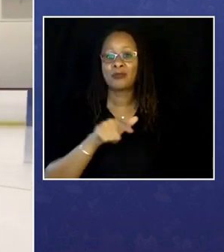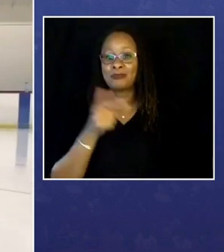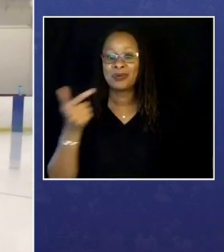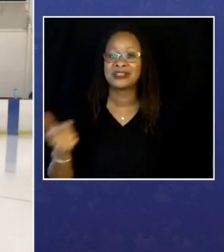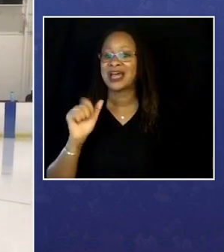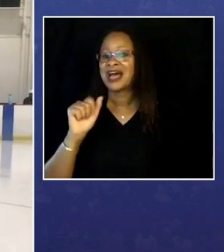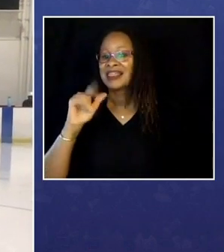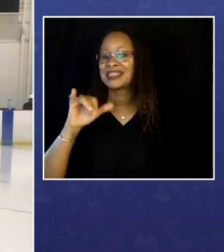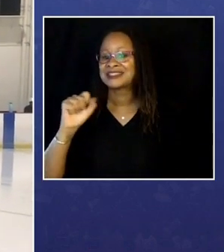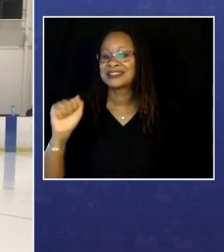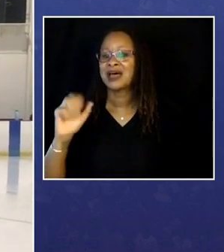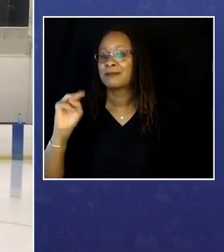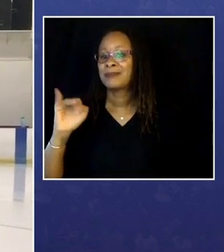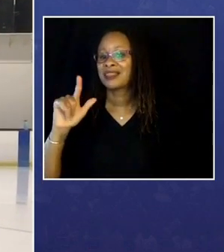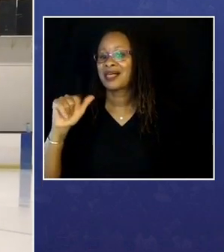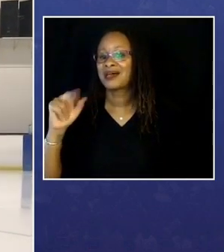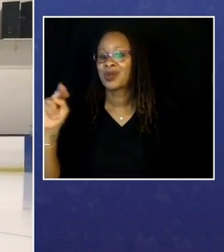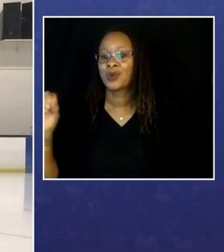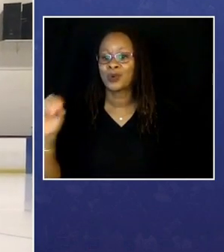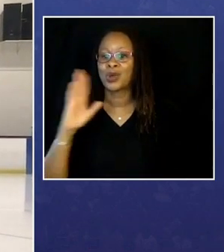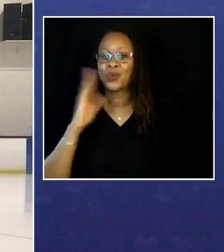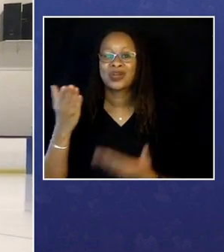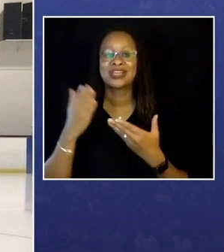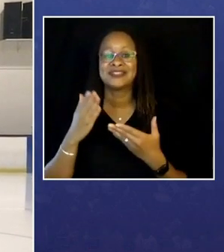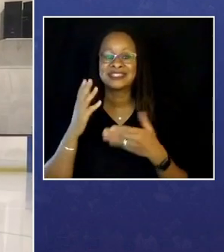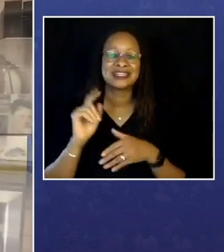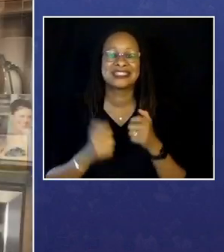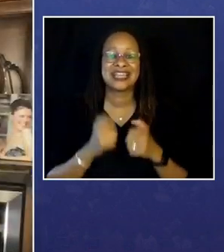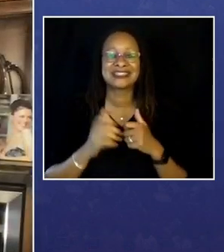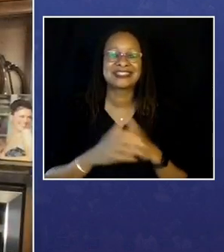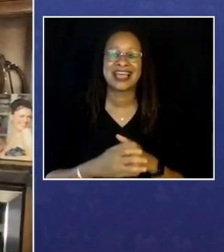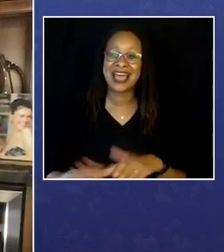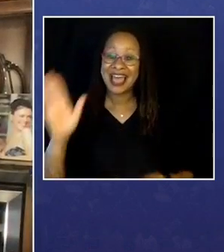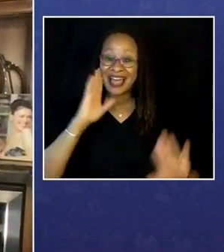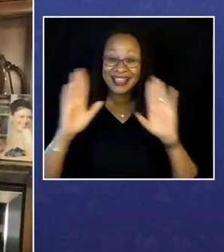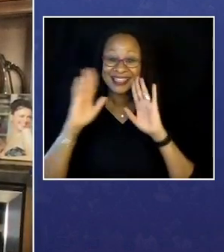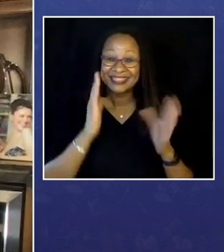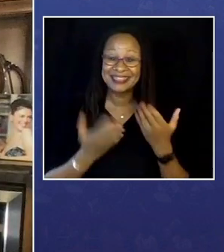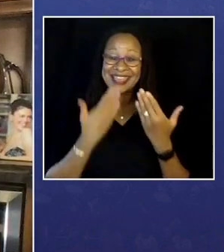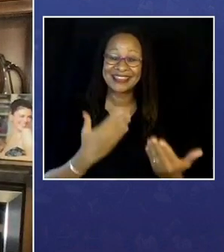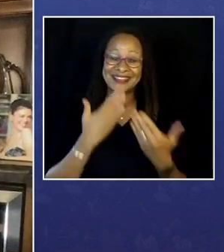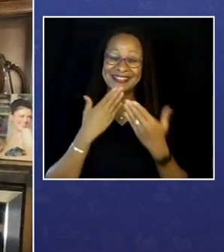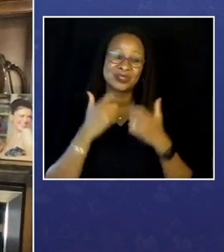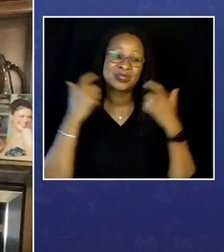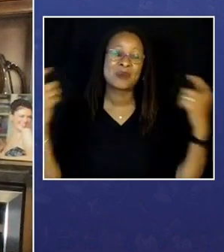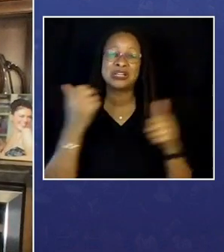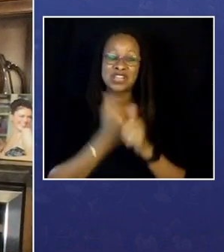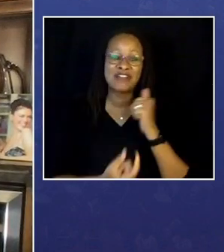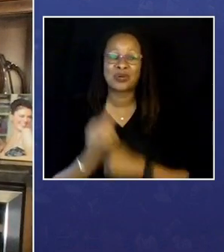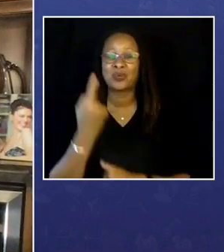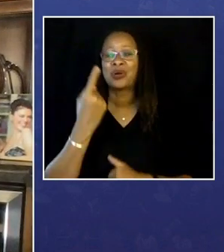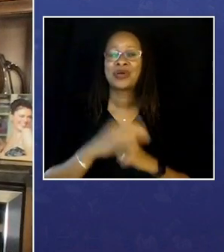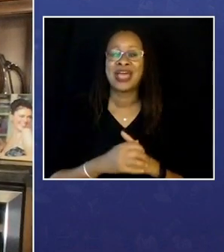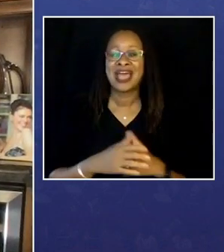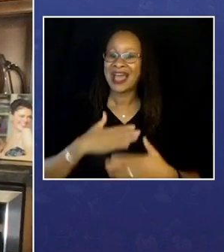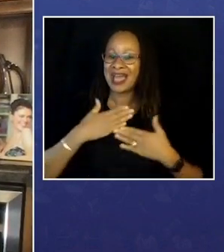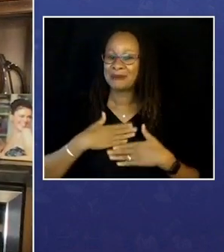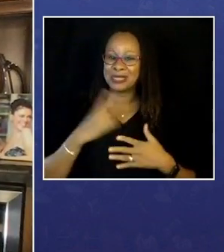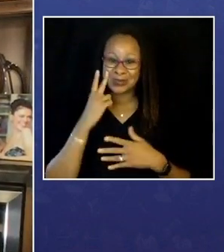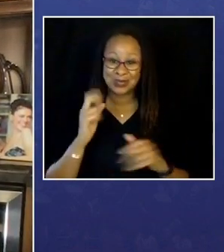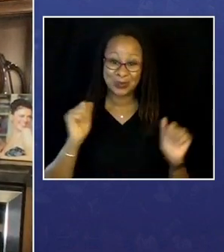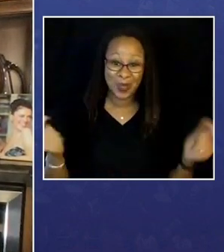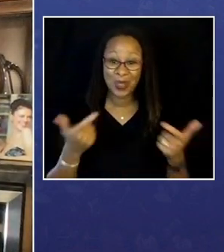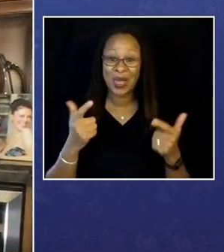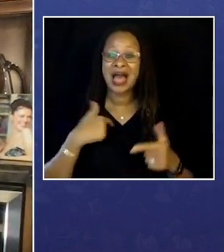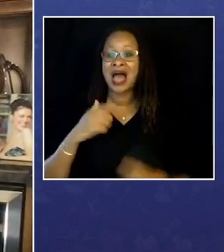to Alyssa Milano, who's gonna give us a toast. Thank you. Thank you so much, everybody. I'm so happy